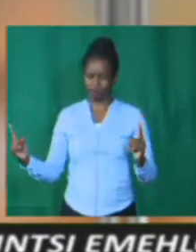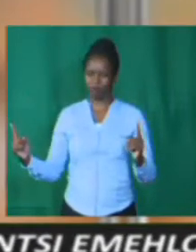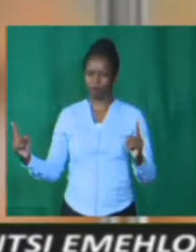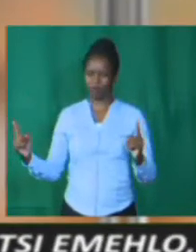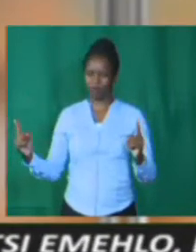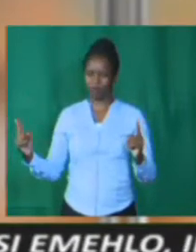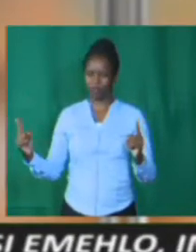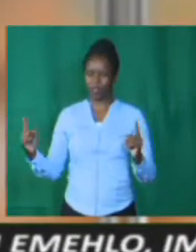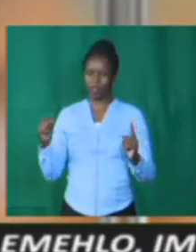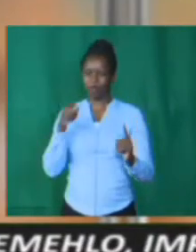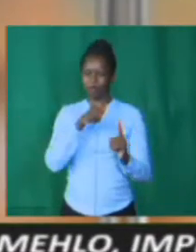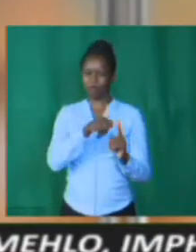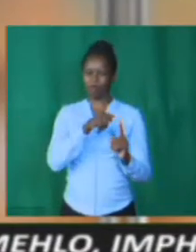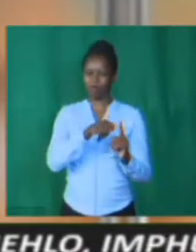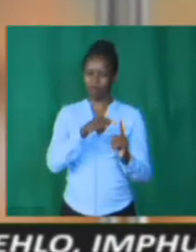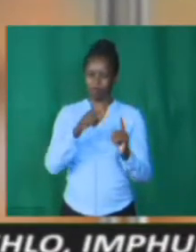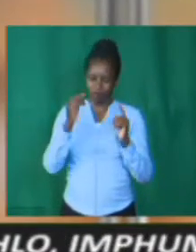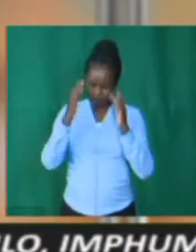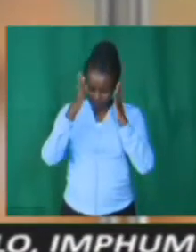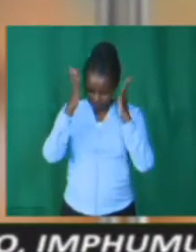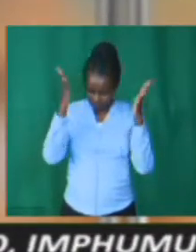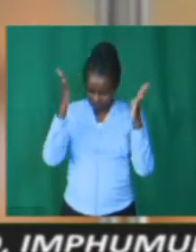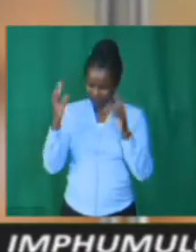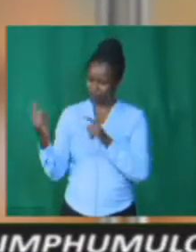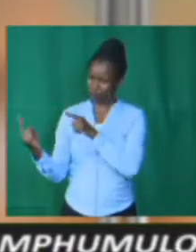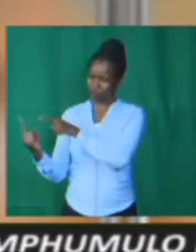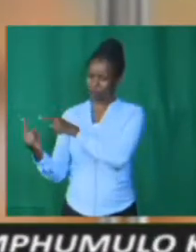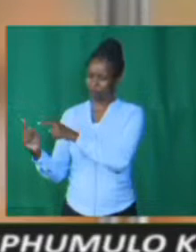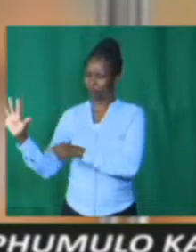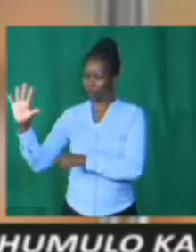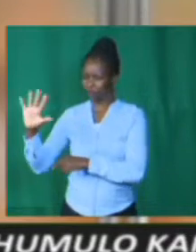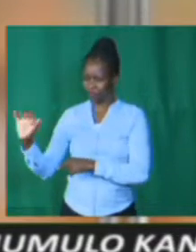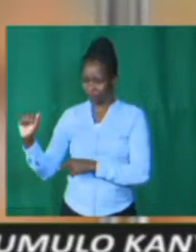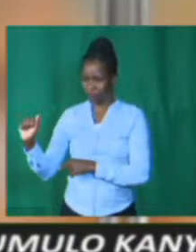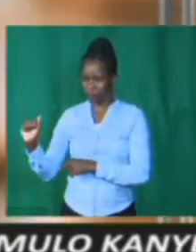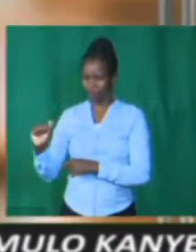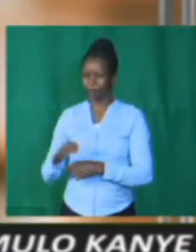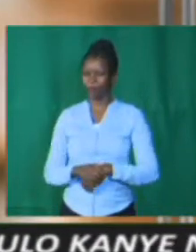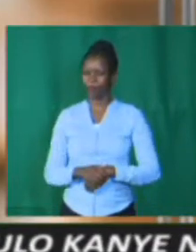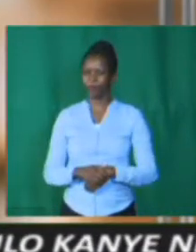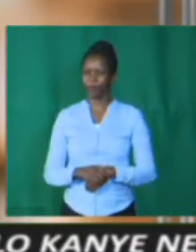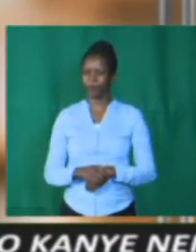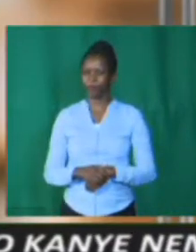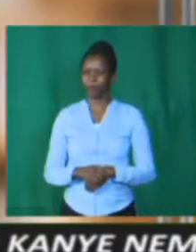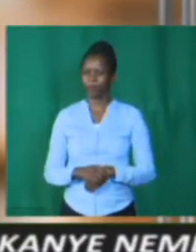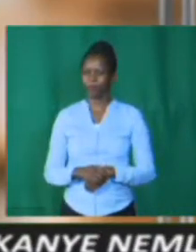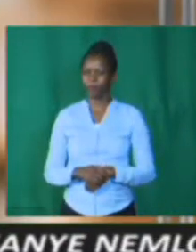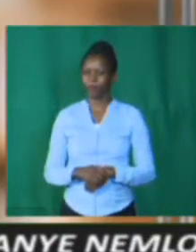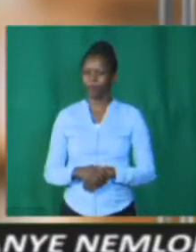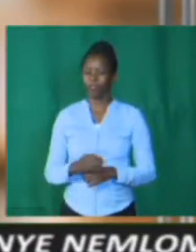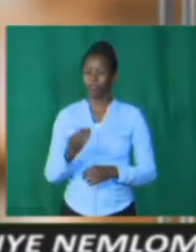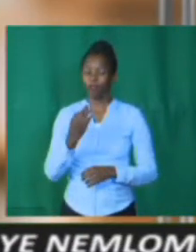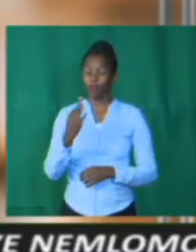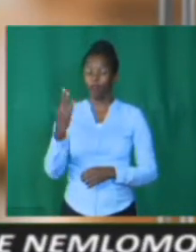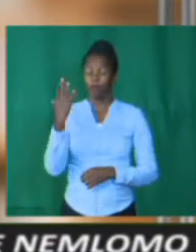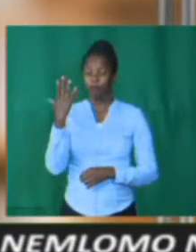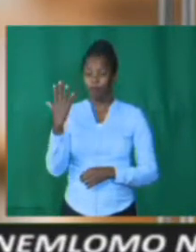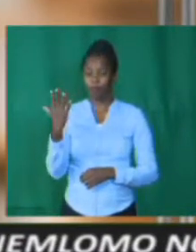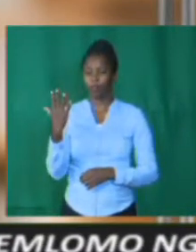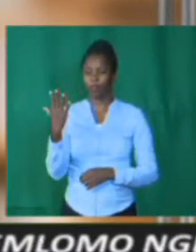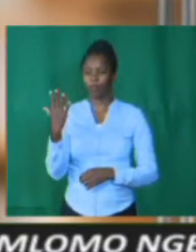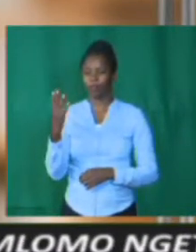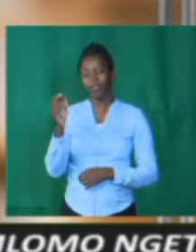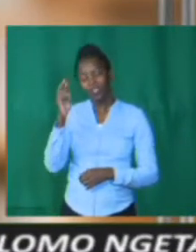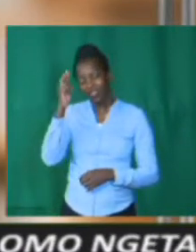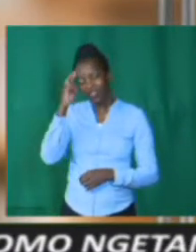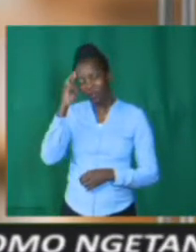I'm at. Okay. So this concept is very important and applicable. All right. Yes. Okay. So from 5s, if you remember what I